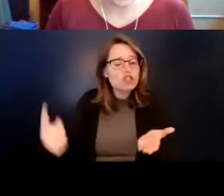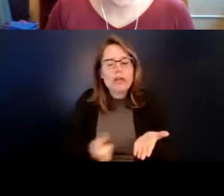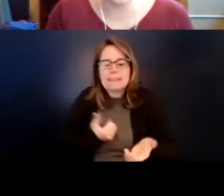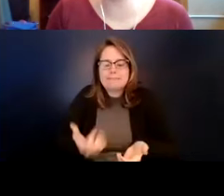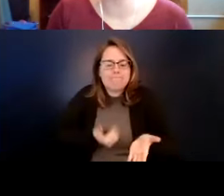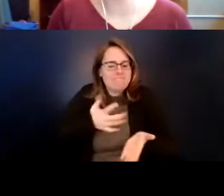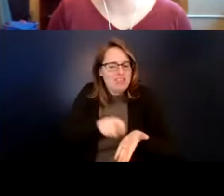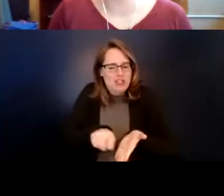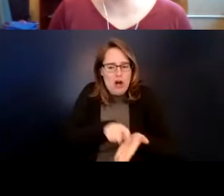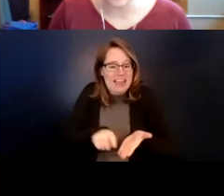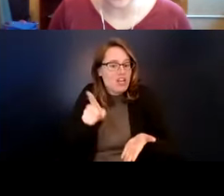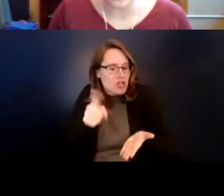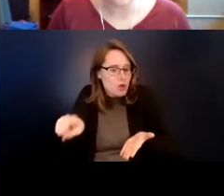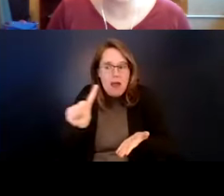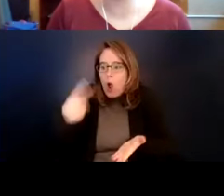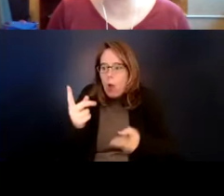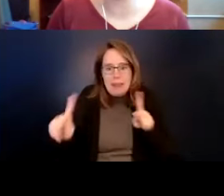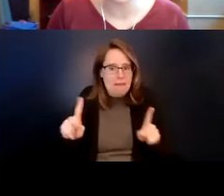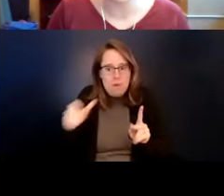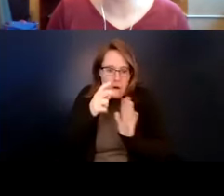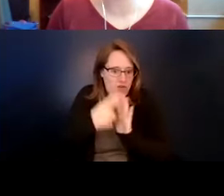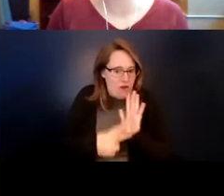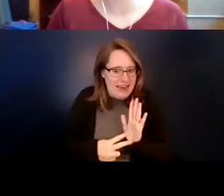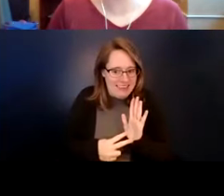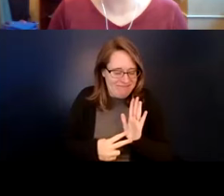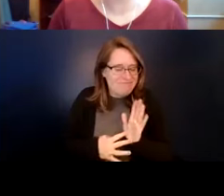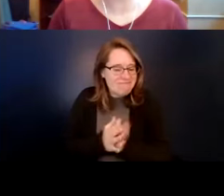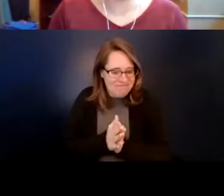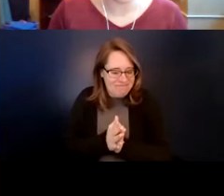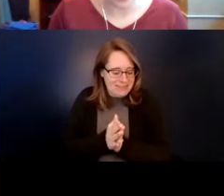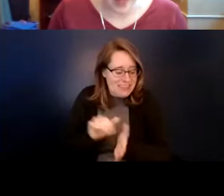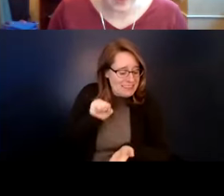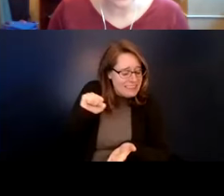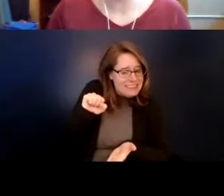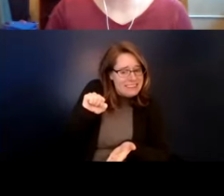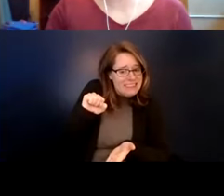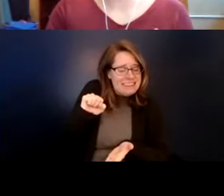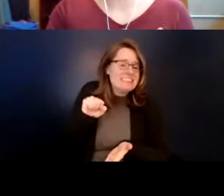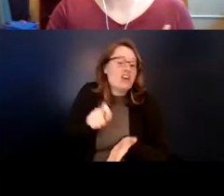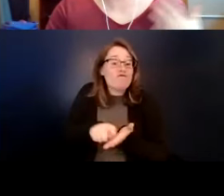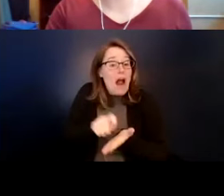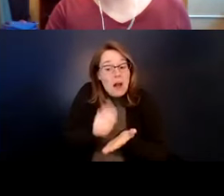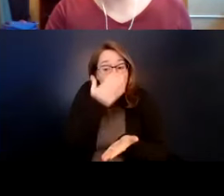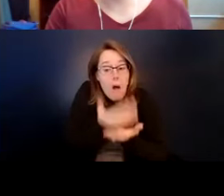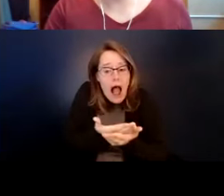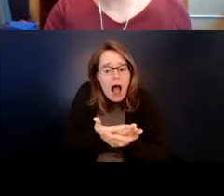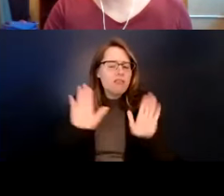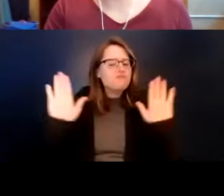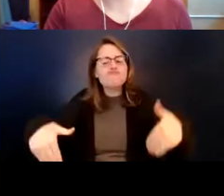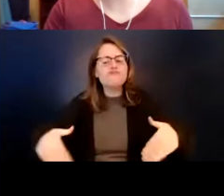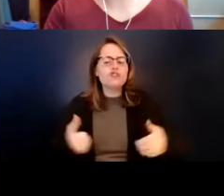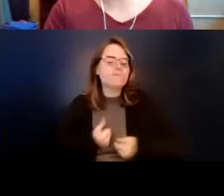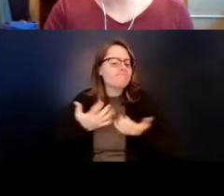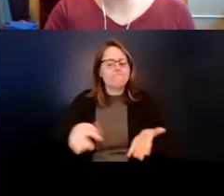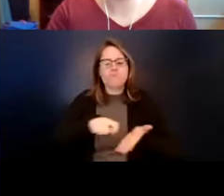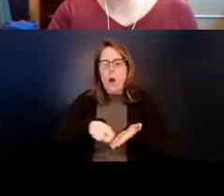eyes only. You are your only audience, so try to resist the urge to write well, and just write.